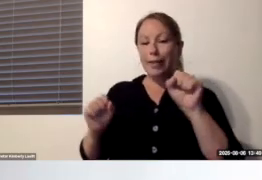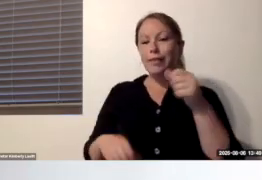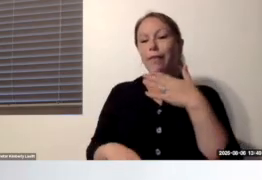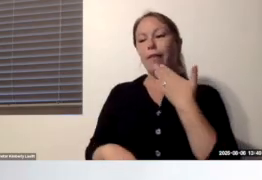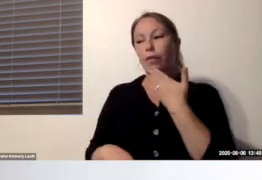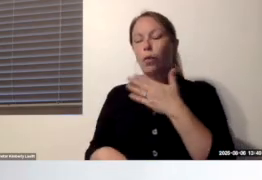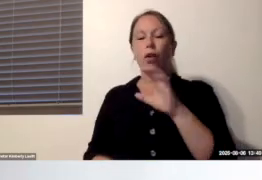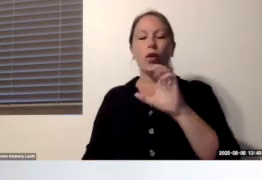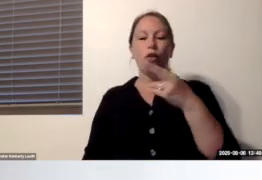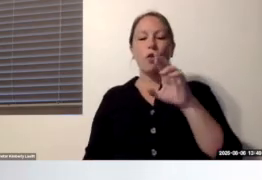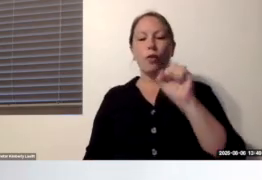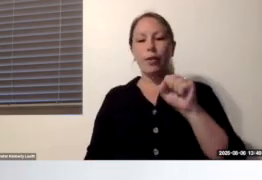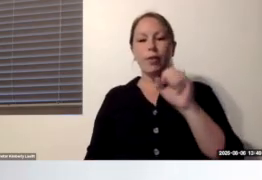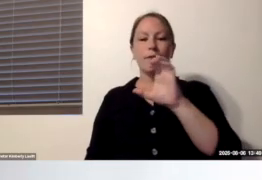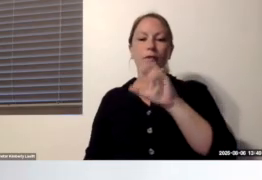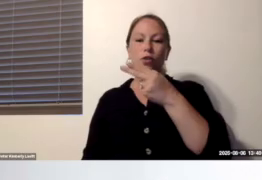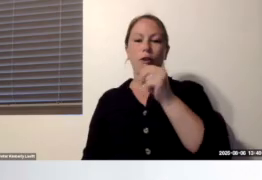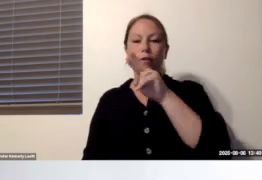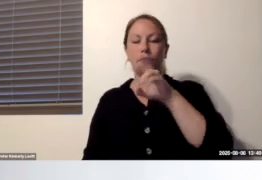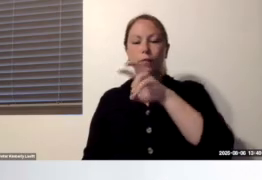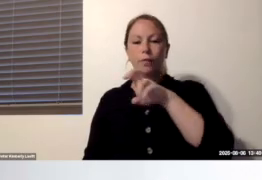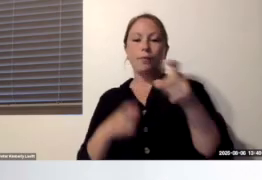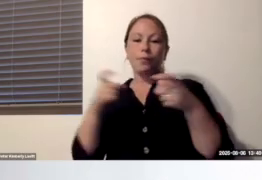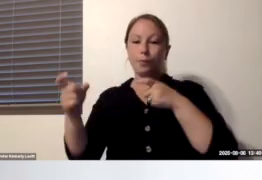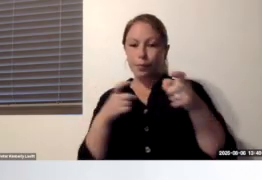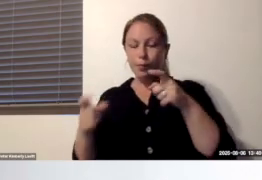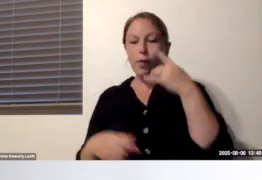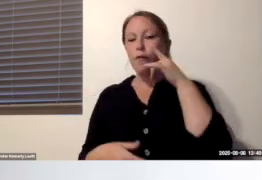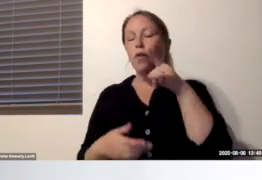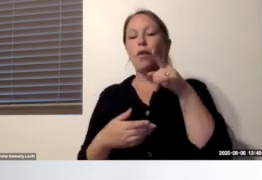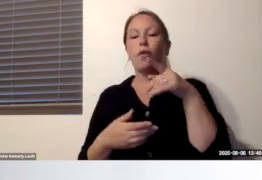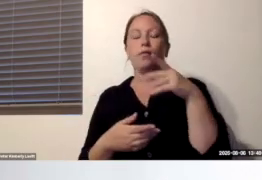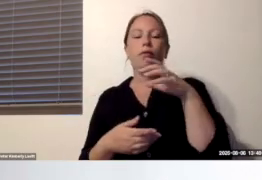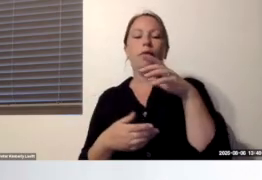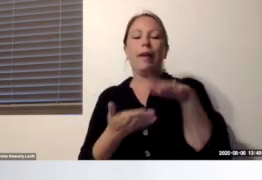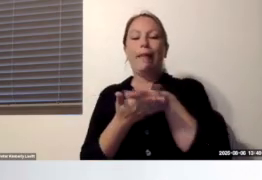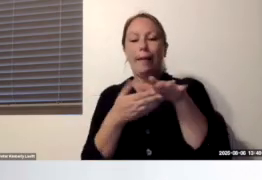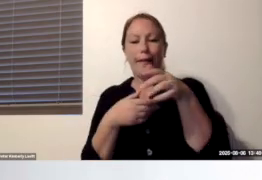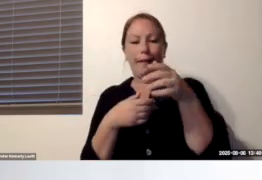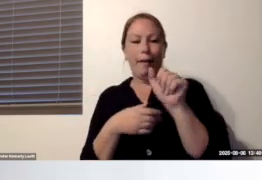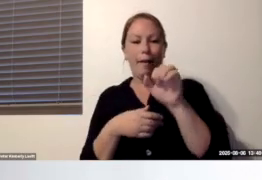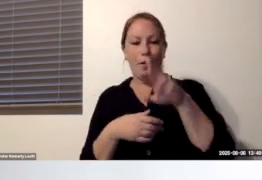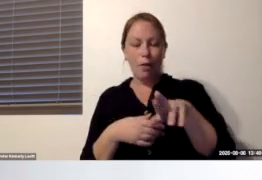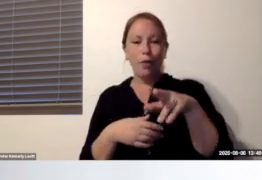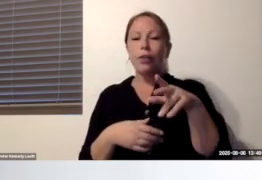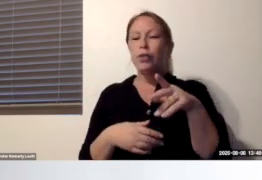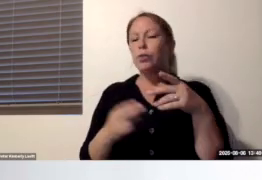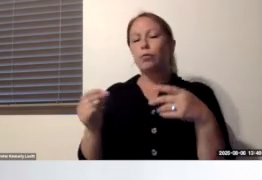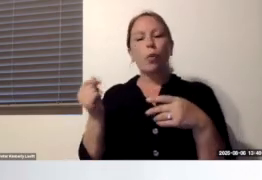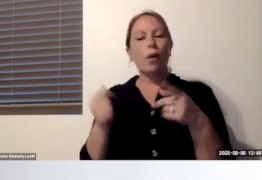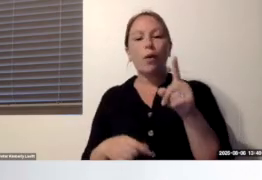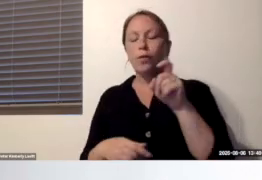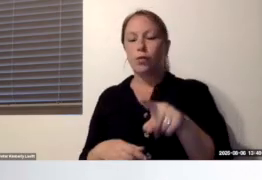Chris Chavez. I am the Deputy Policy Director for Coalition for Clean Air. Quick question relating